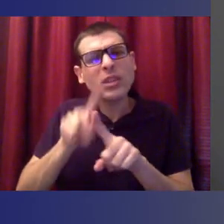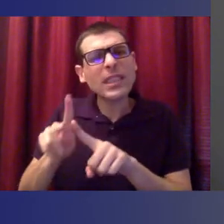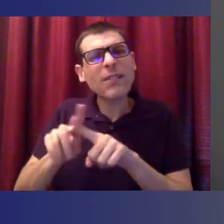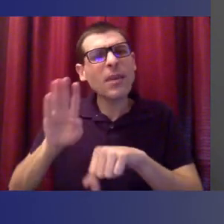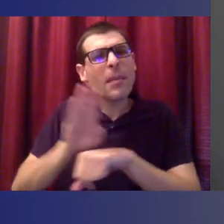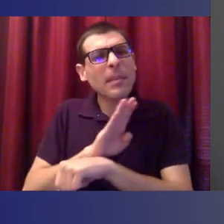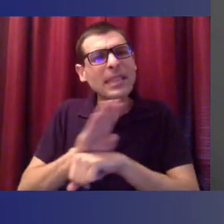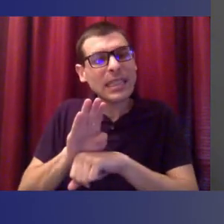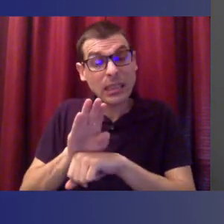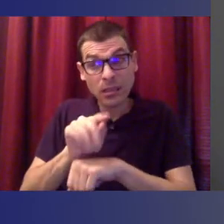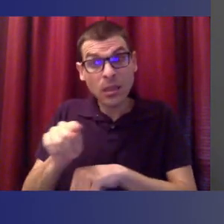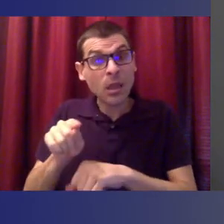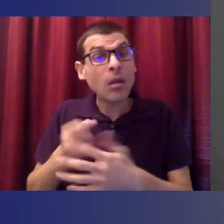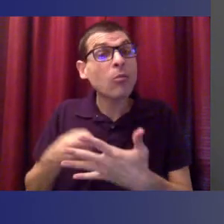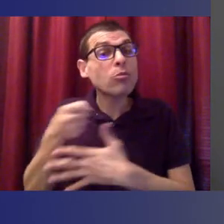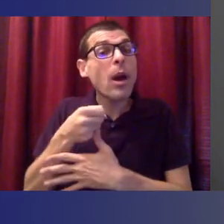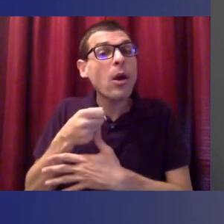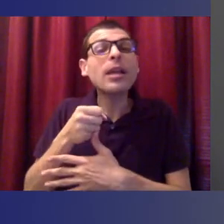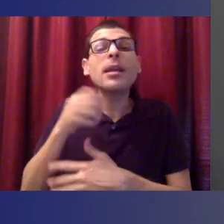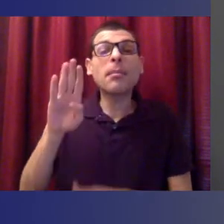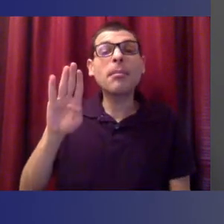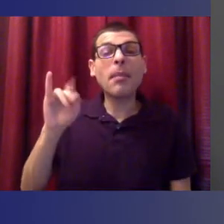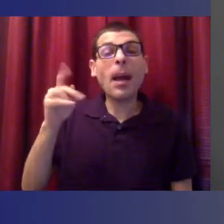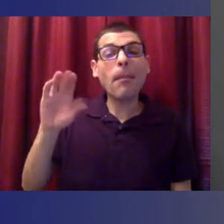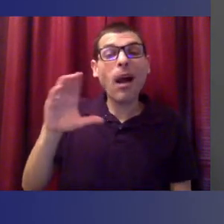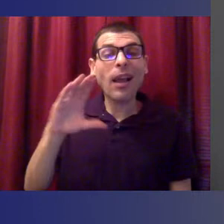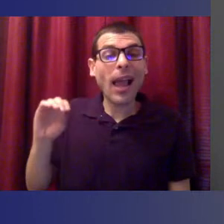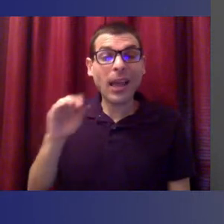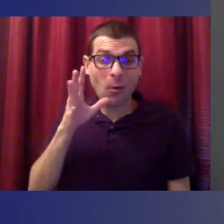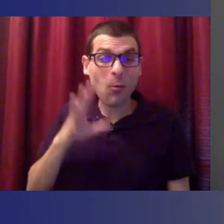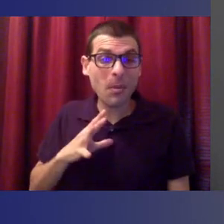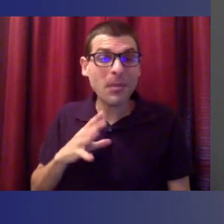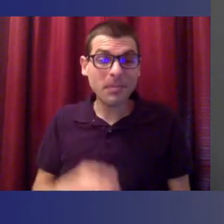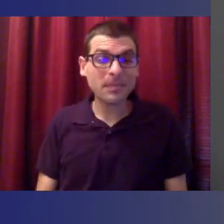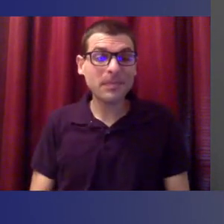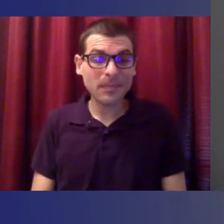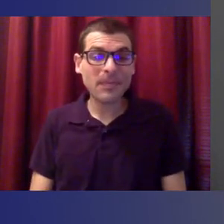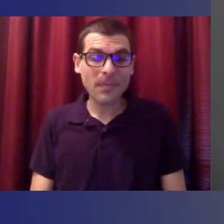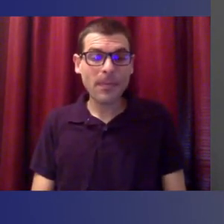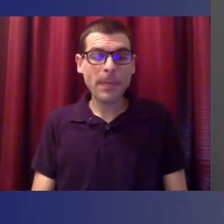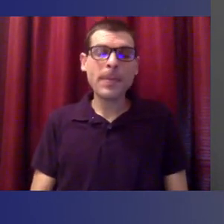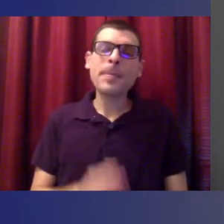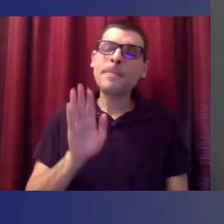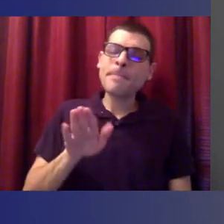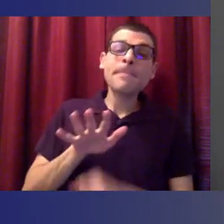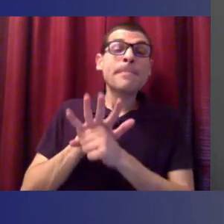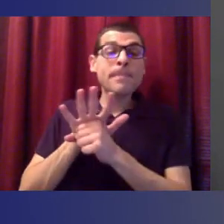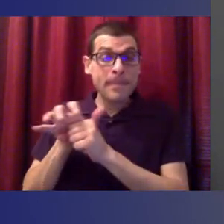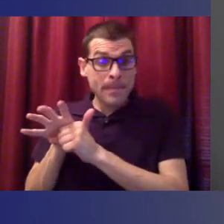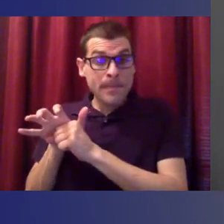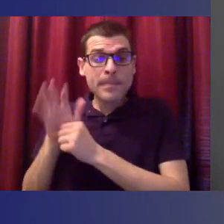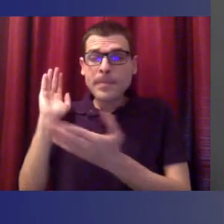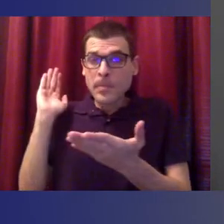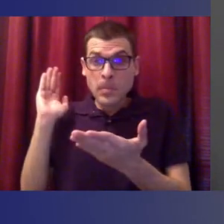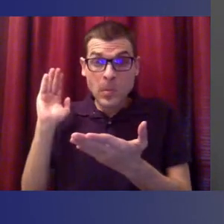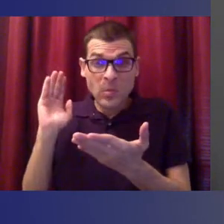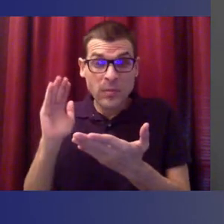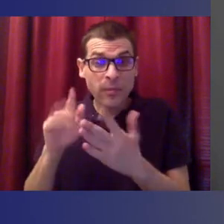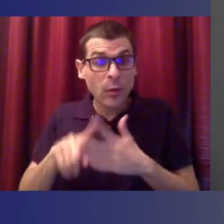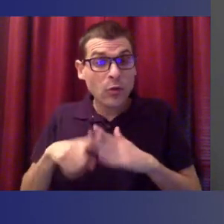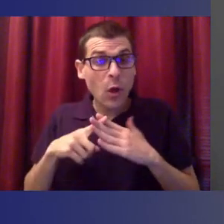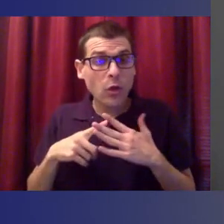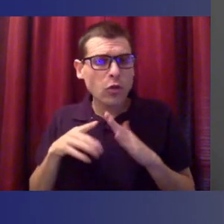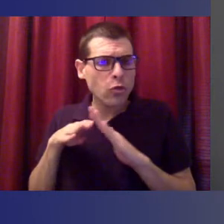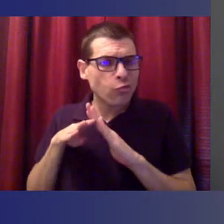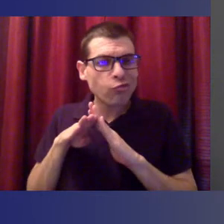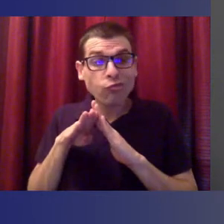women-owned businesses. As we begin to recover from this pandemic, I am optimistic because